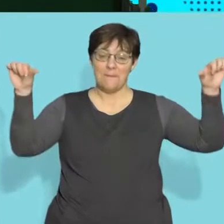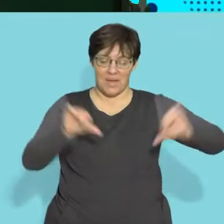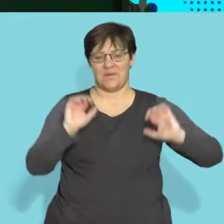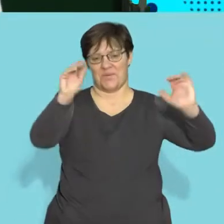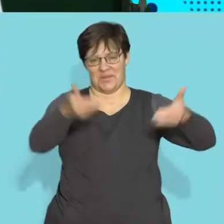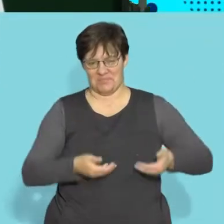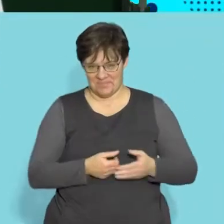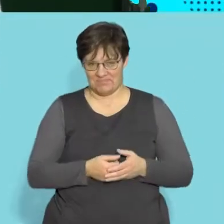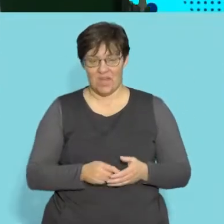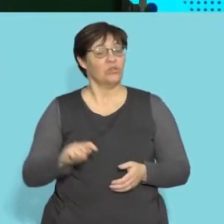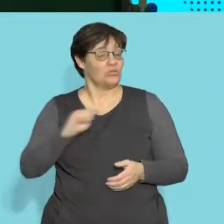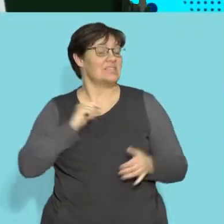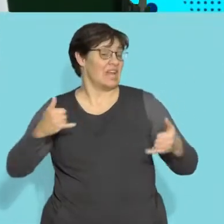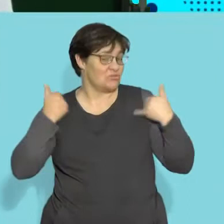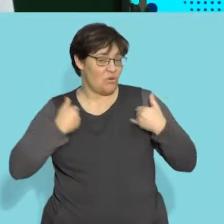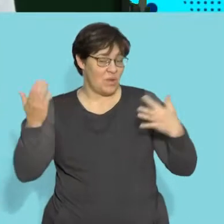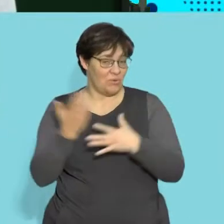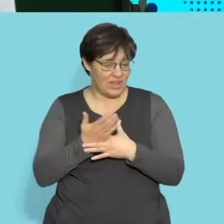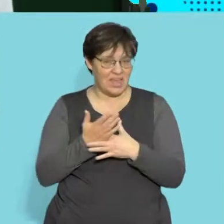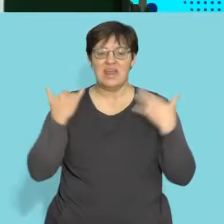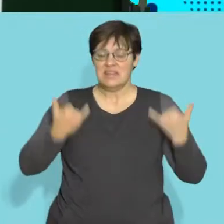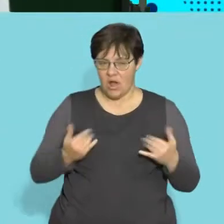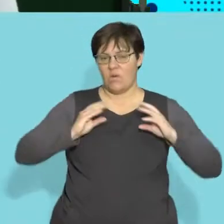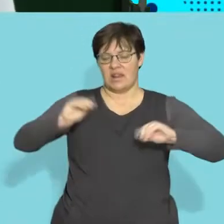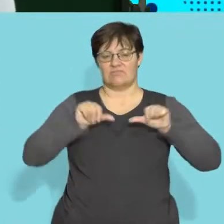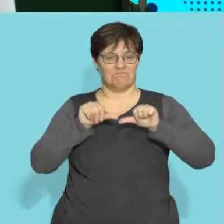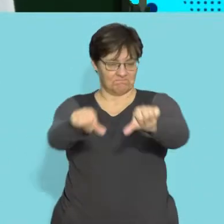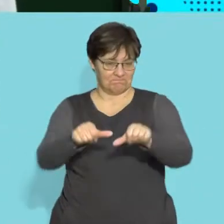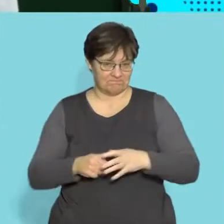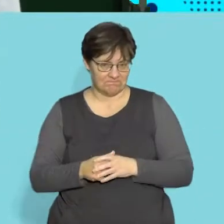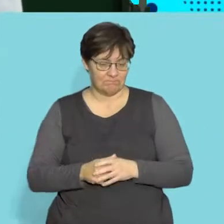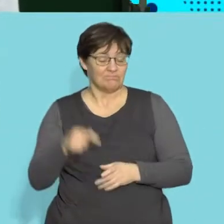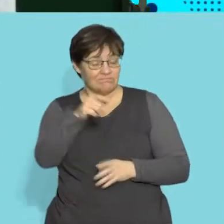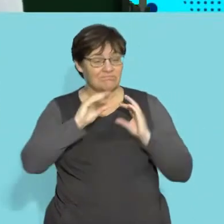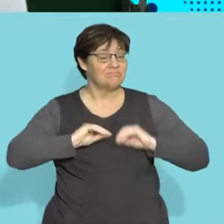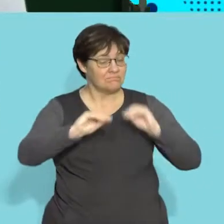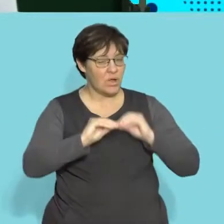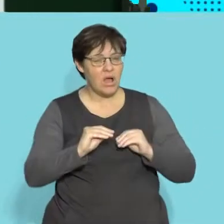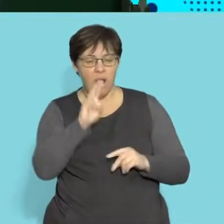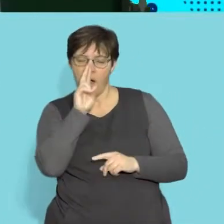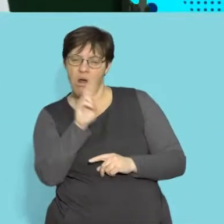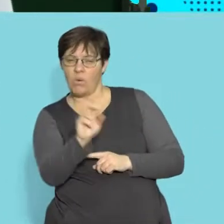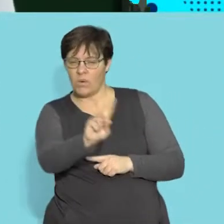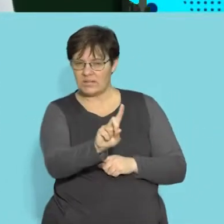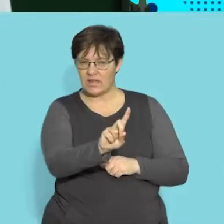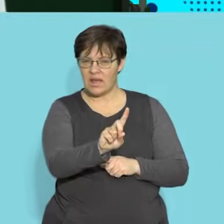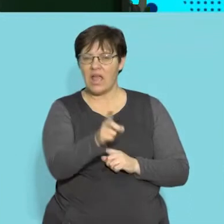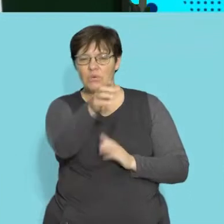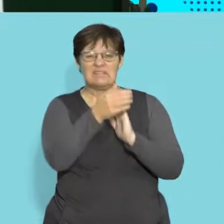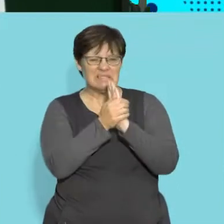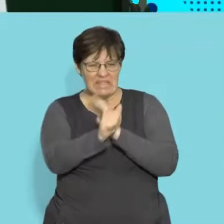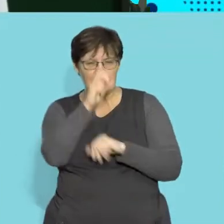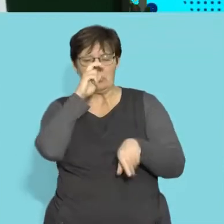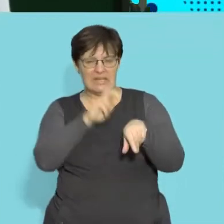Welcome back, life science learners. Trust that you've enjoyed the break. Let's get back into the lesson. In our lesson, we're going to continue looking at the